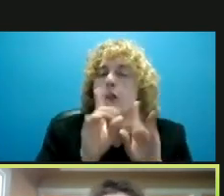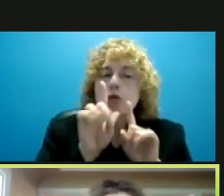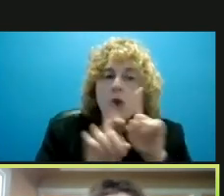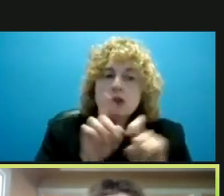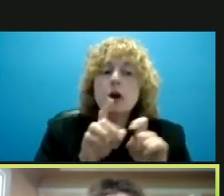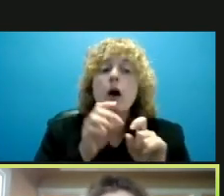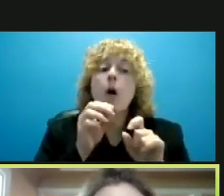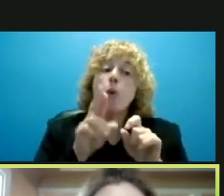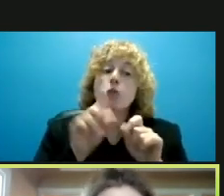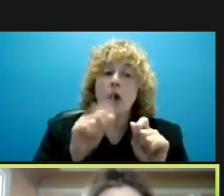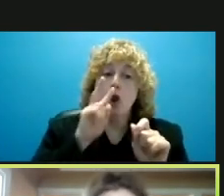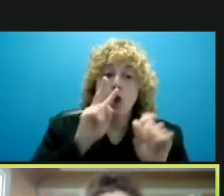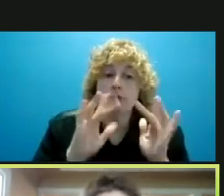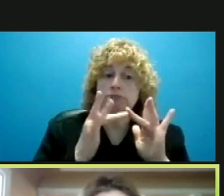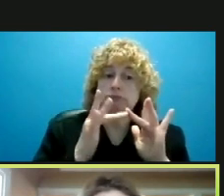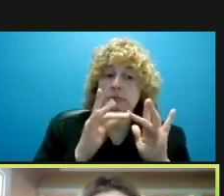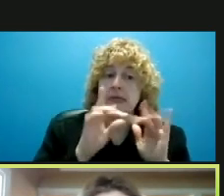.gov.